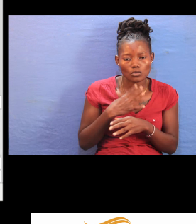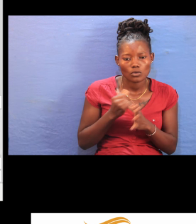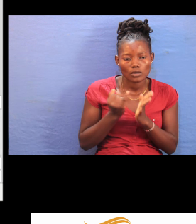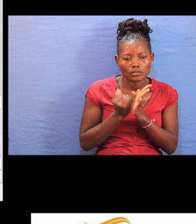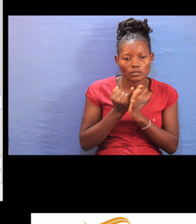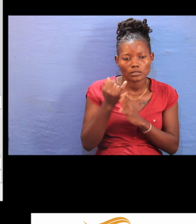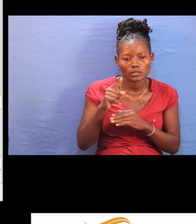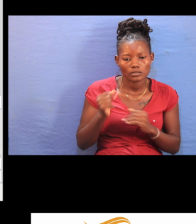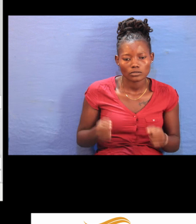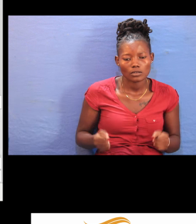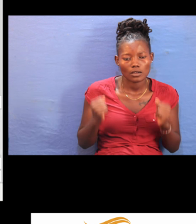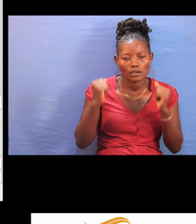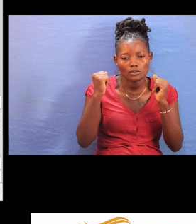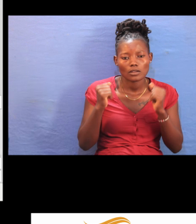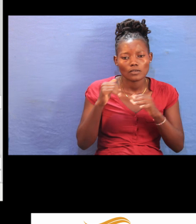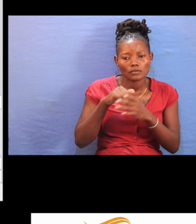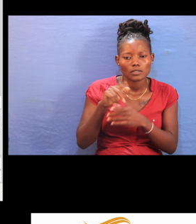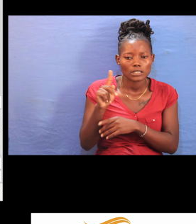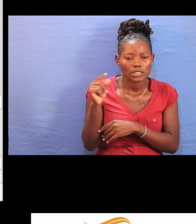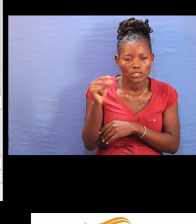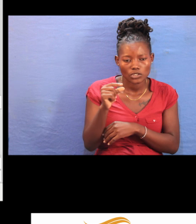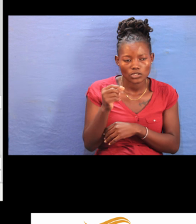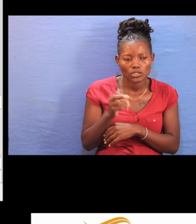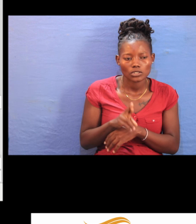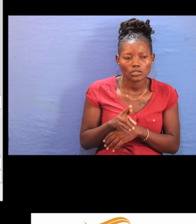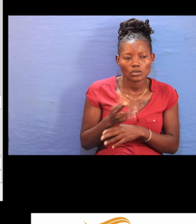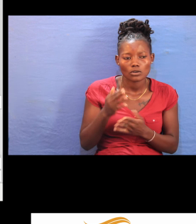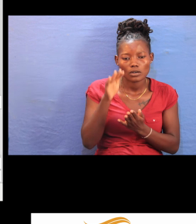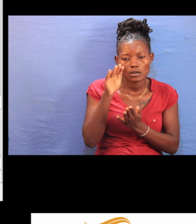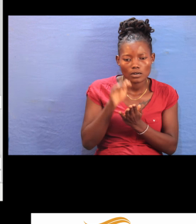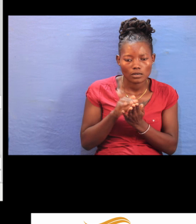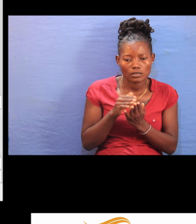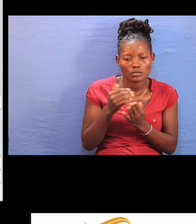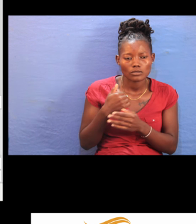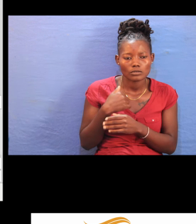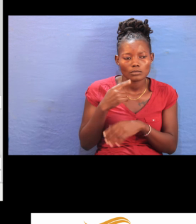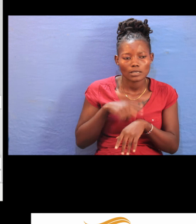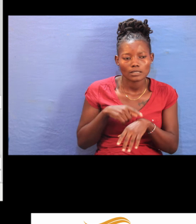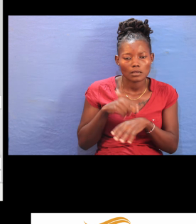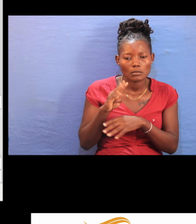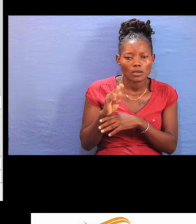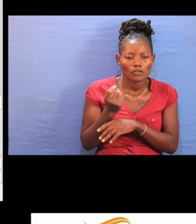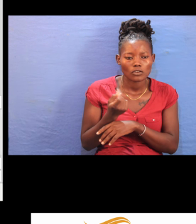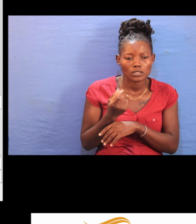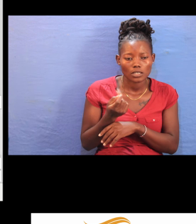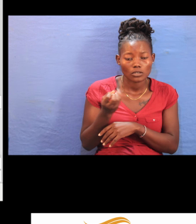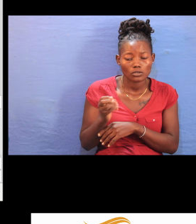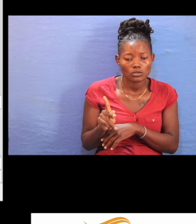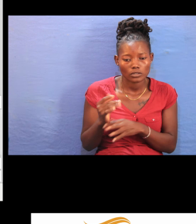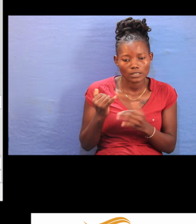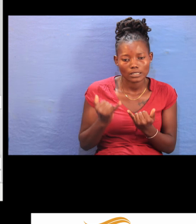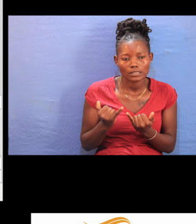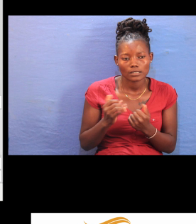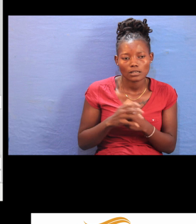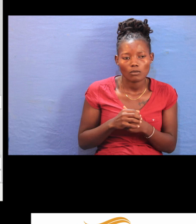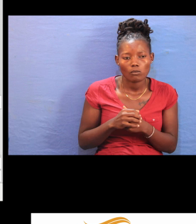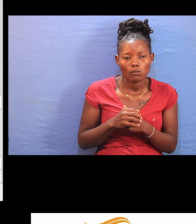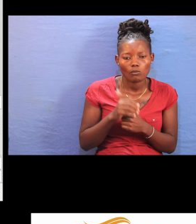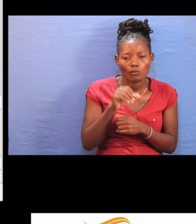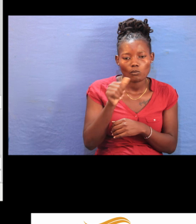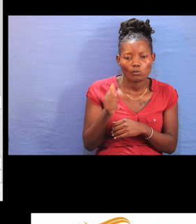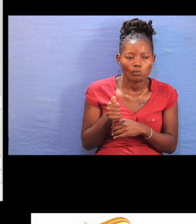by 8 kilograms, or I want to reduce my time by 4 seconds? Okay. Now,